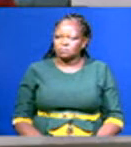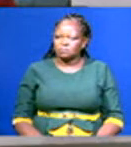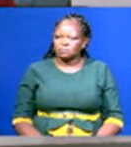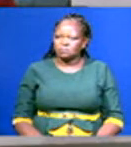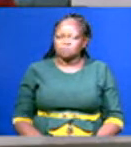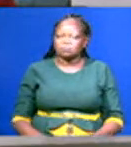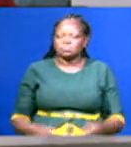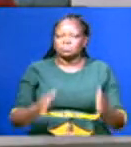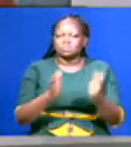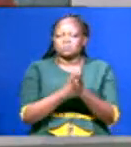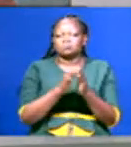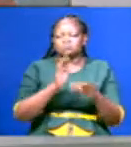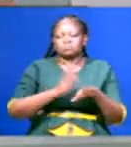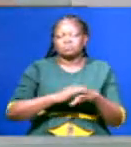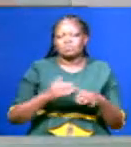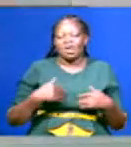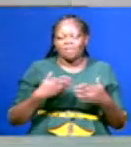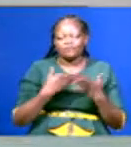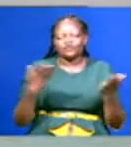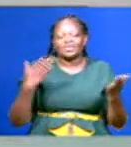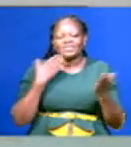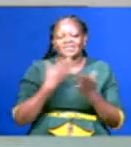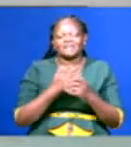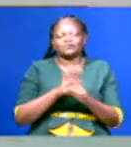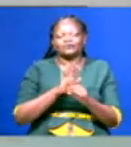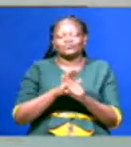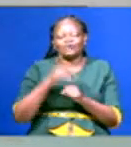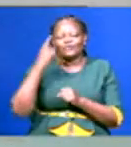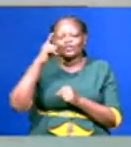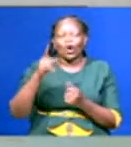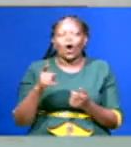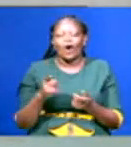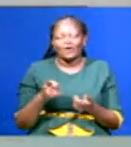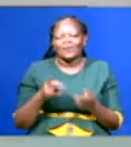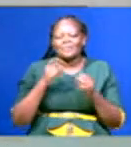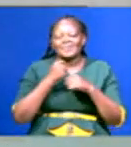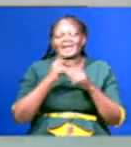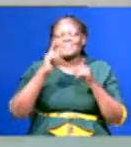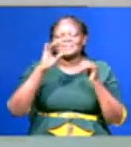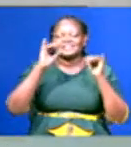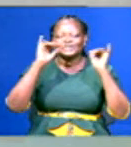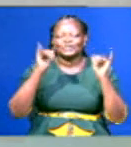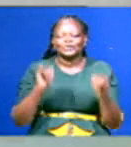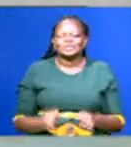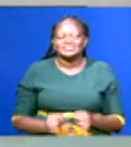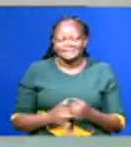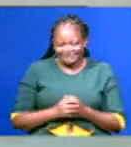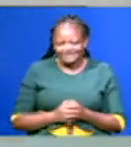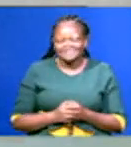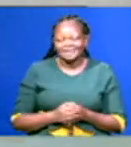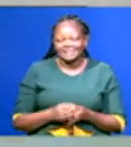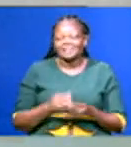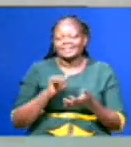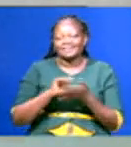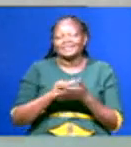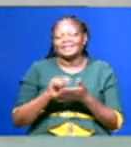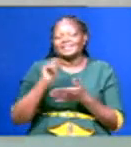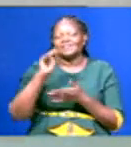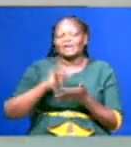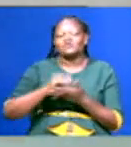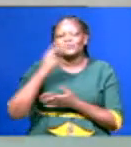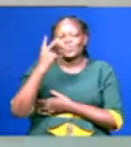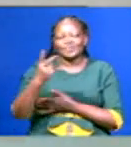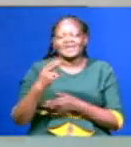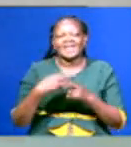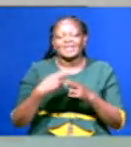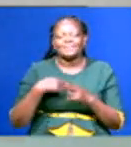And it's good to have you. Thank you so much for making KBC Channel 1 your channel of choice. Good evening. My name is Tom Boyer.